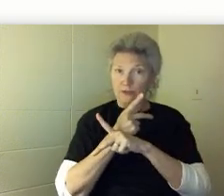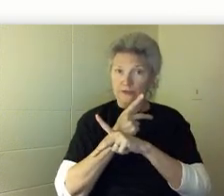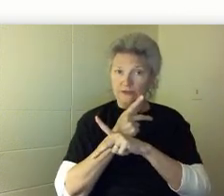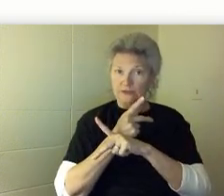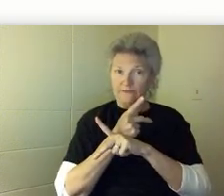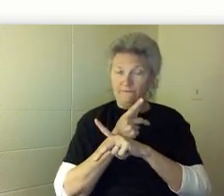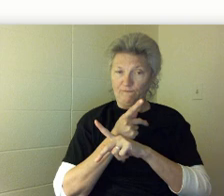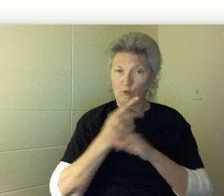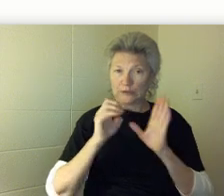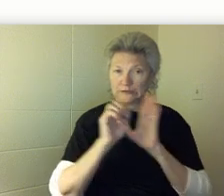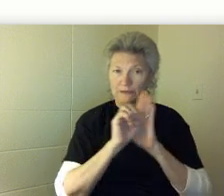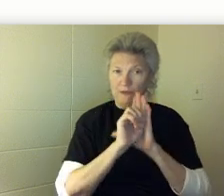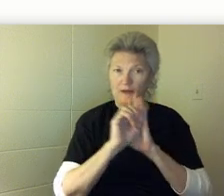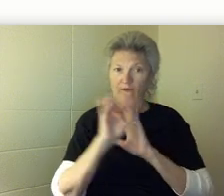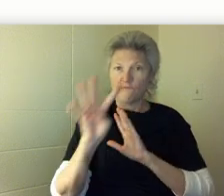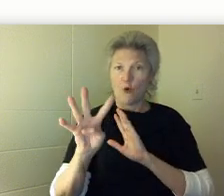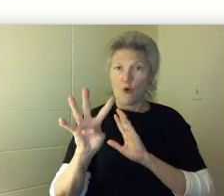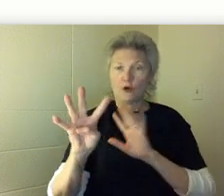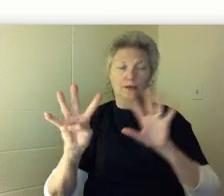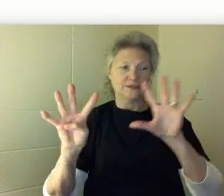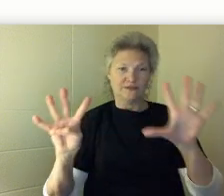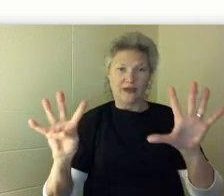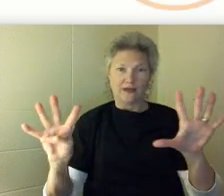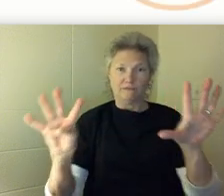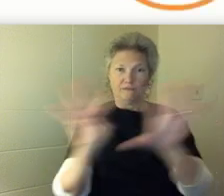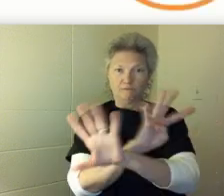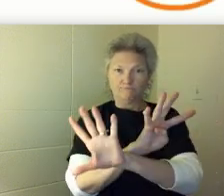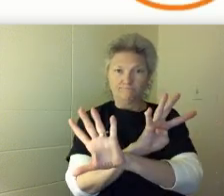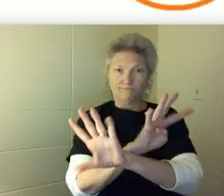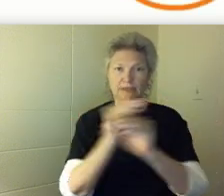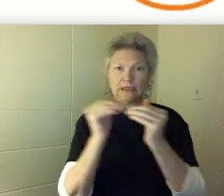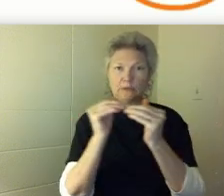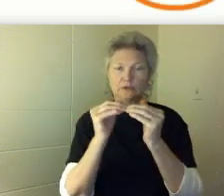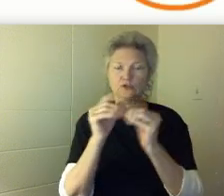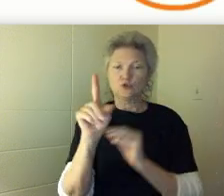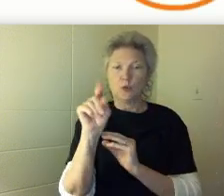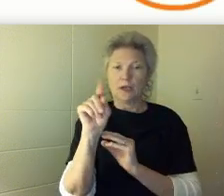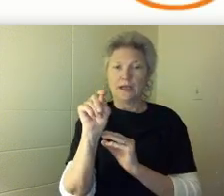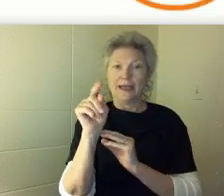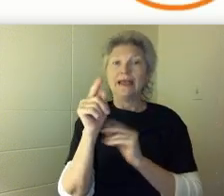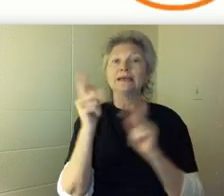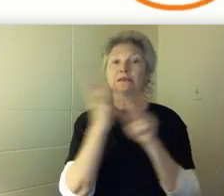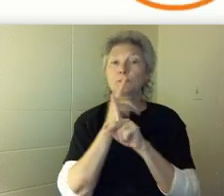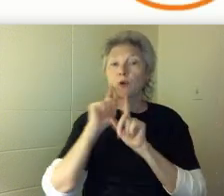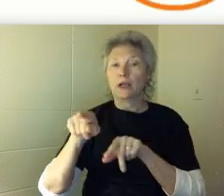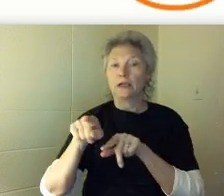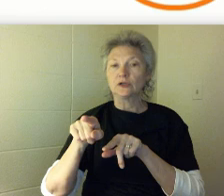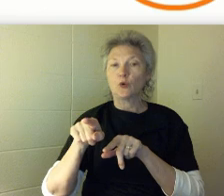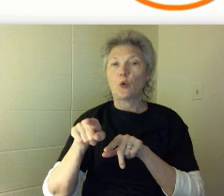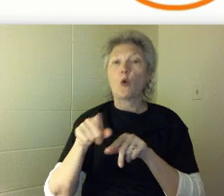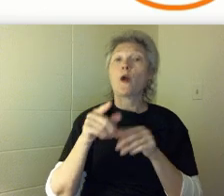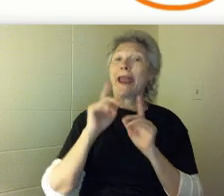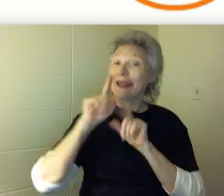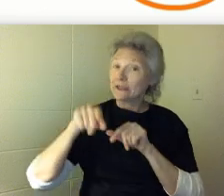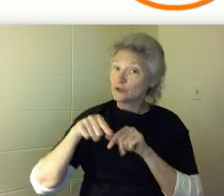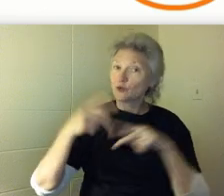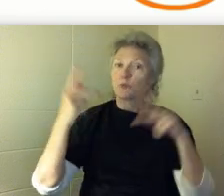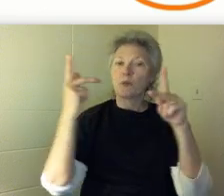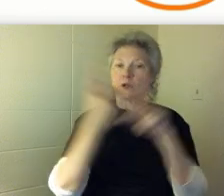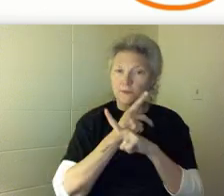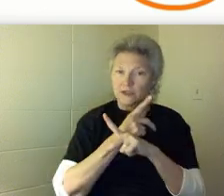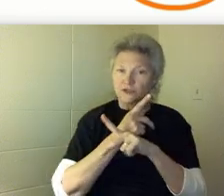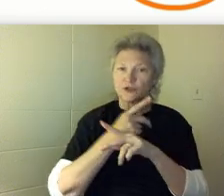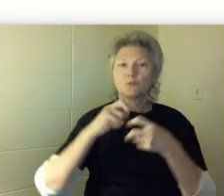example, 4 times 5 equals 20. 20 is the product or answer to our multiplication